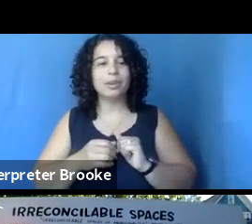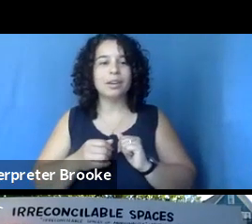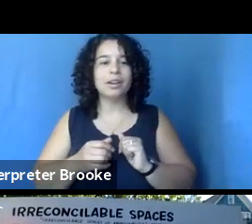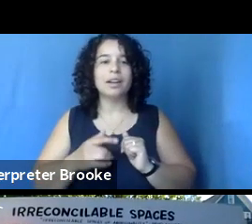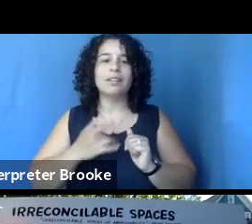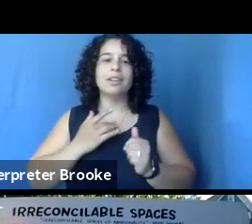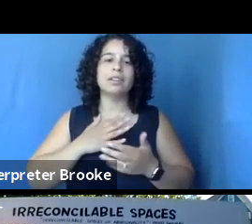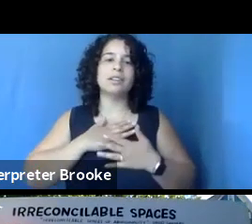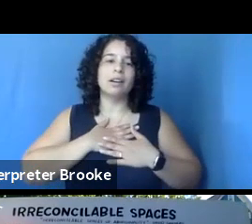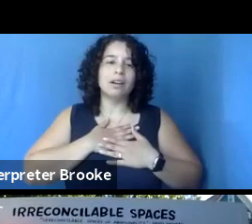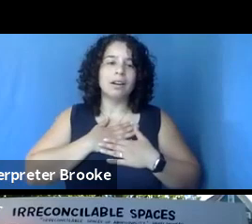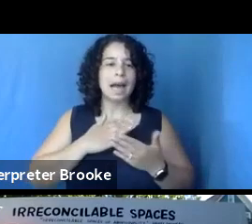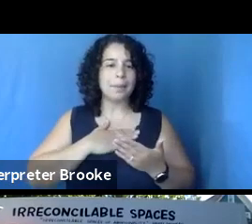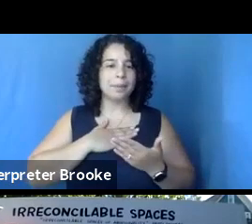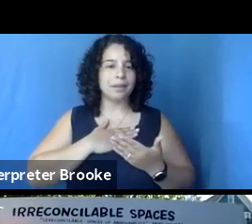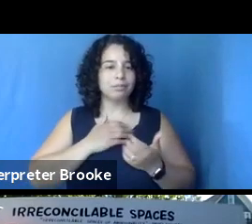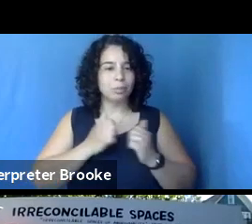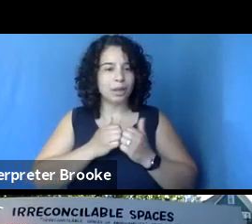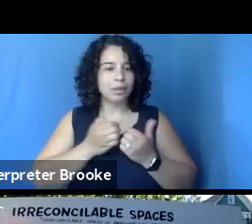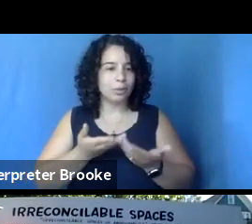heart.